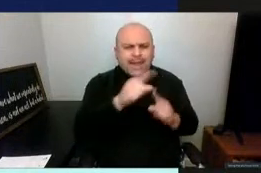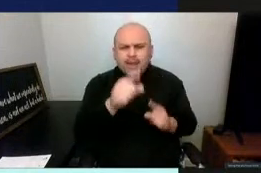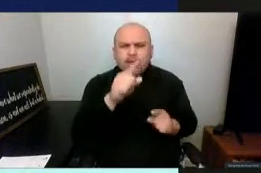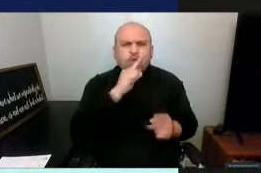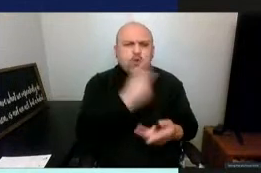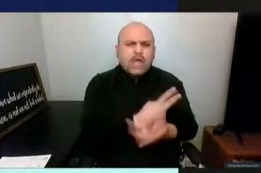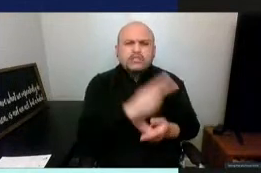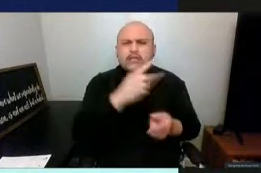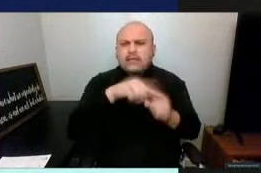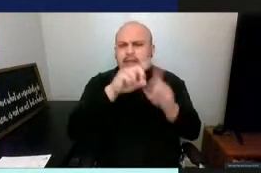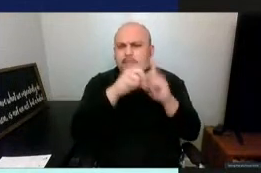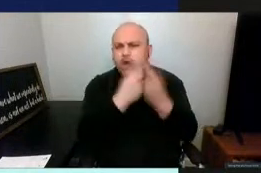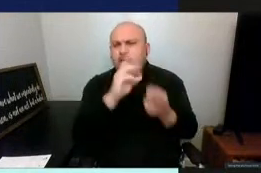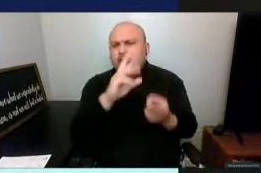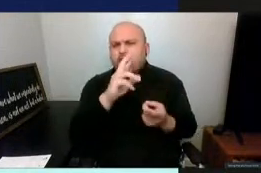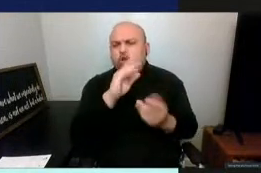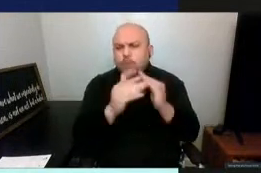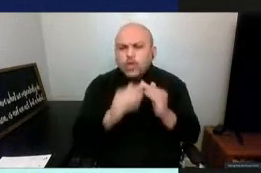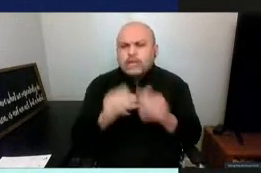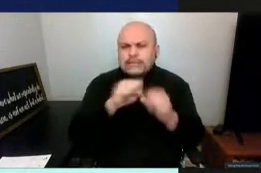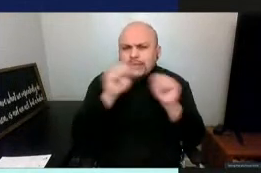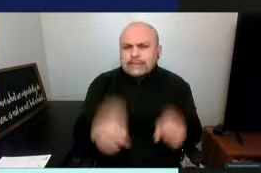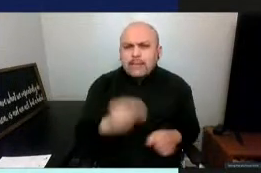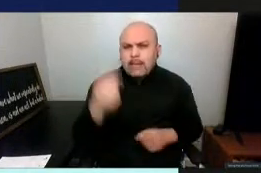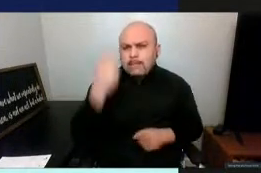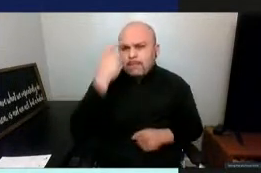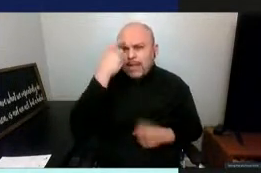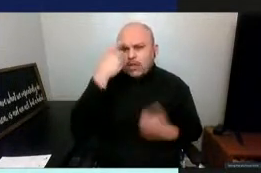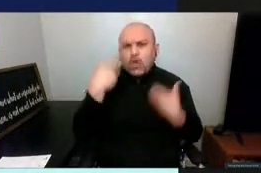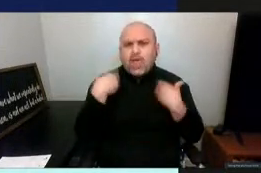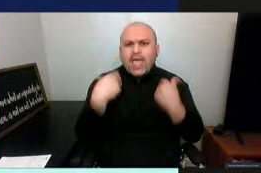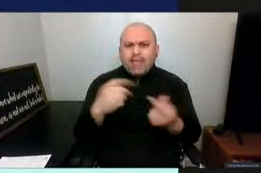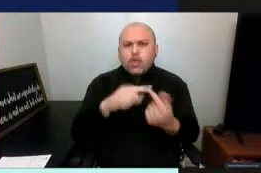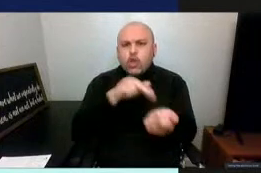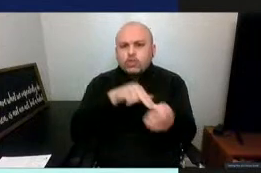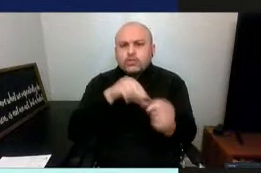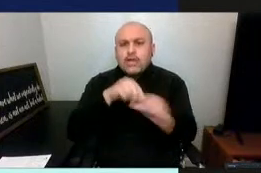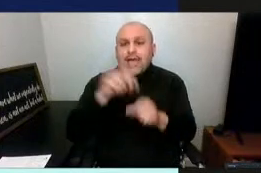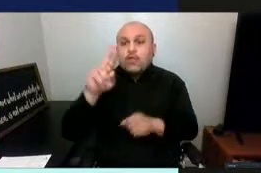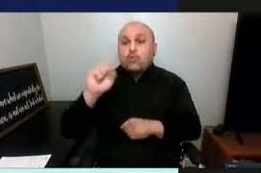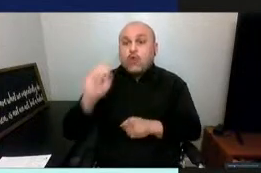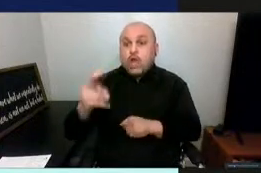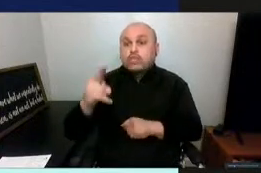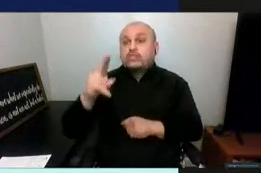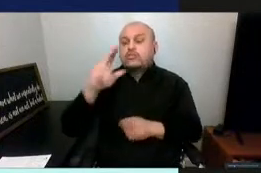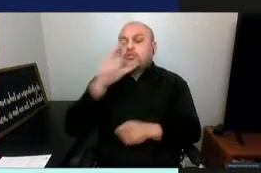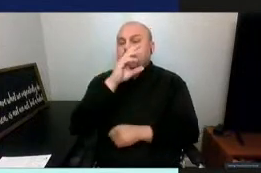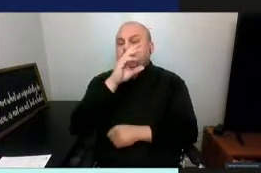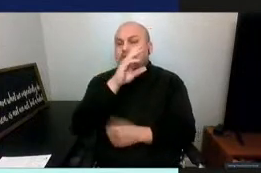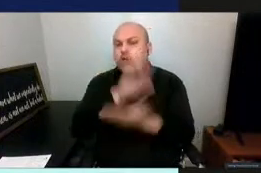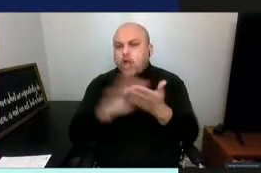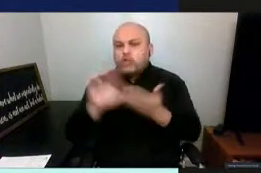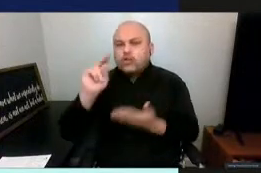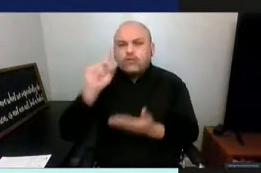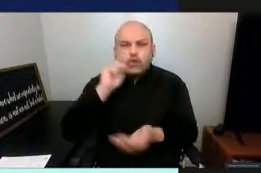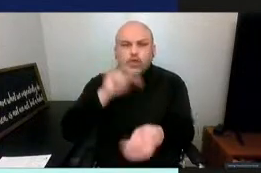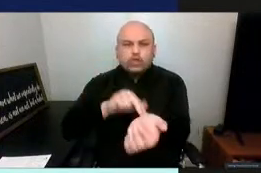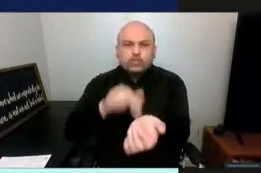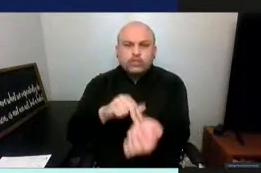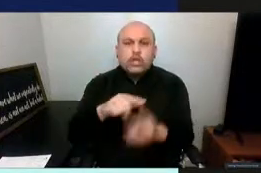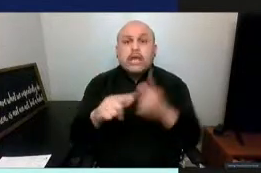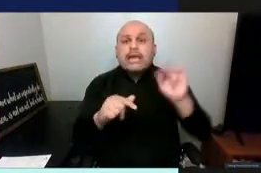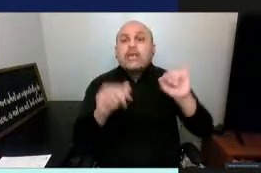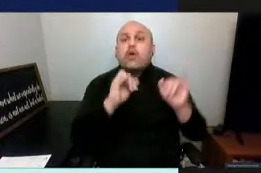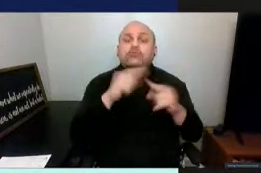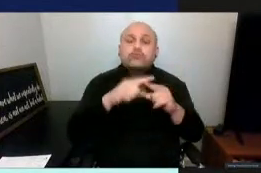of Community Systems and Mental Health Nursing at the Rush College of Nursing. He also serves as director of the Great Lakes